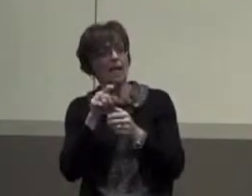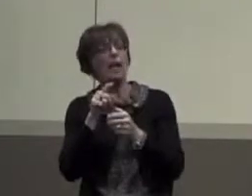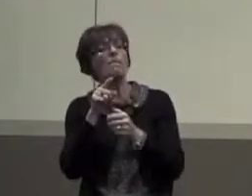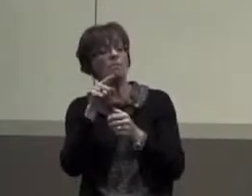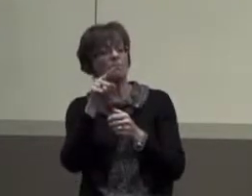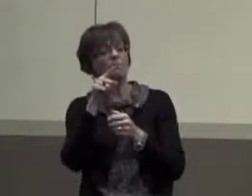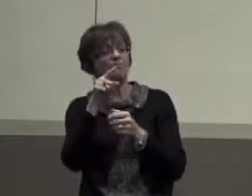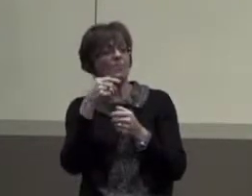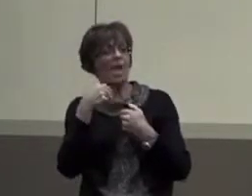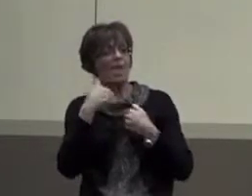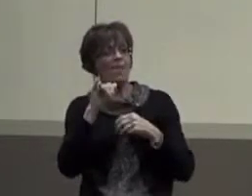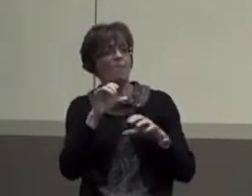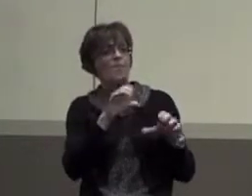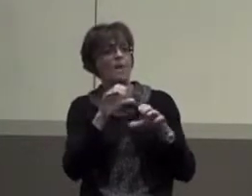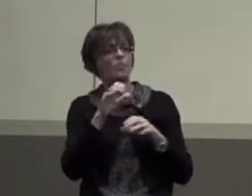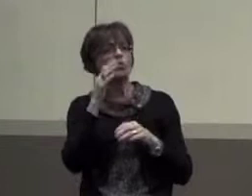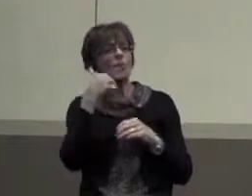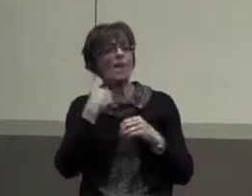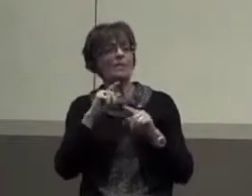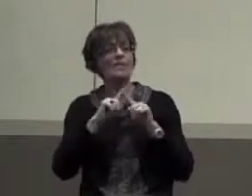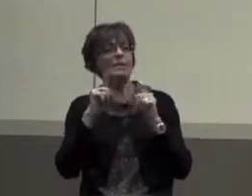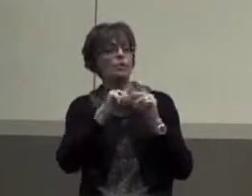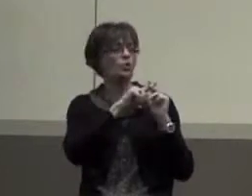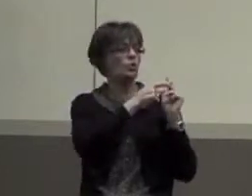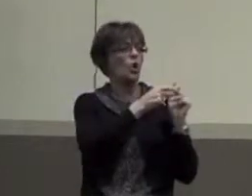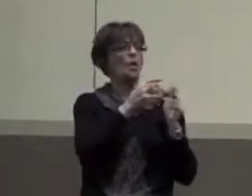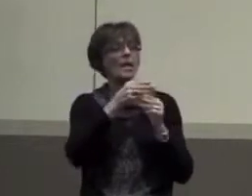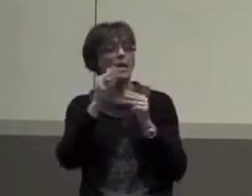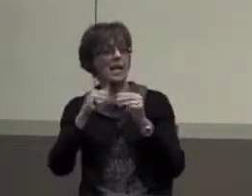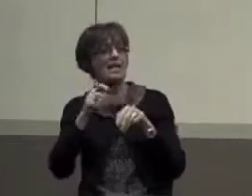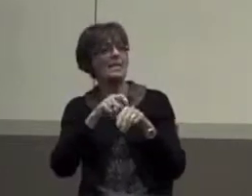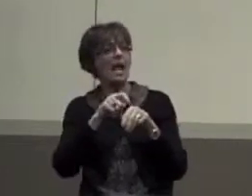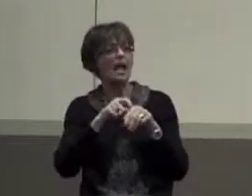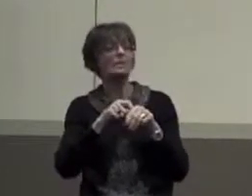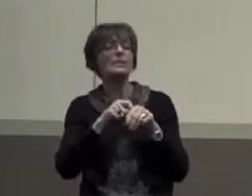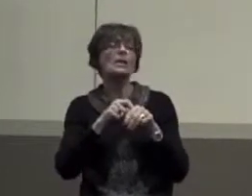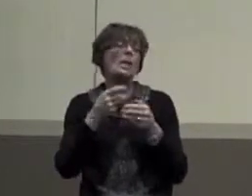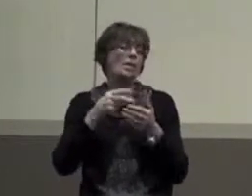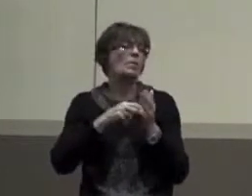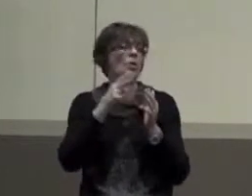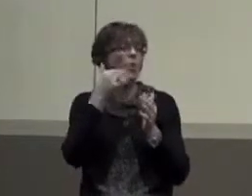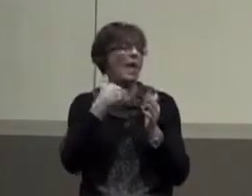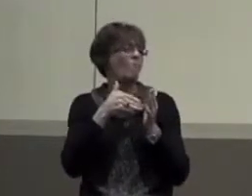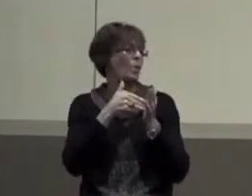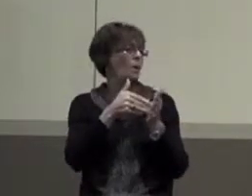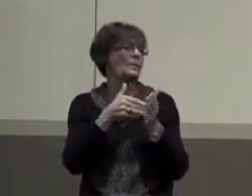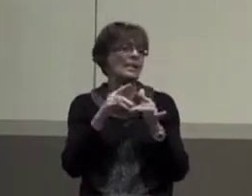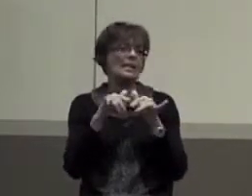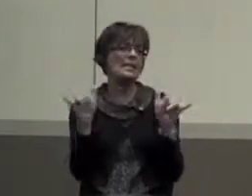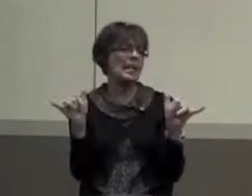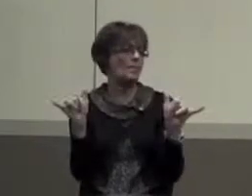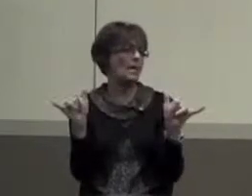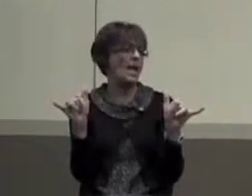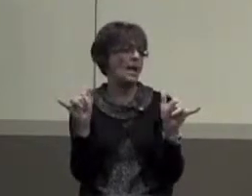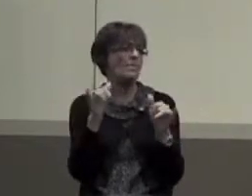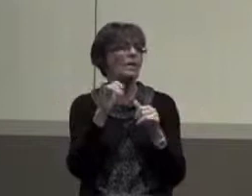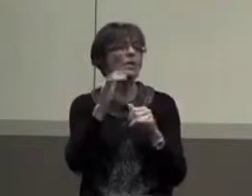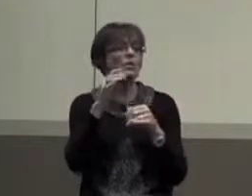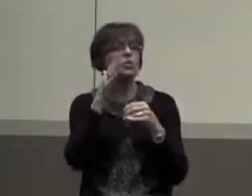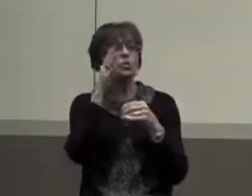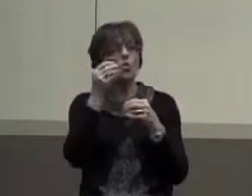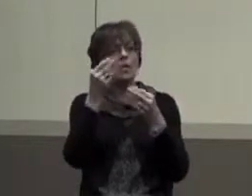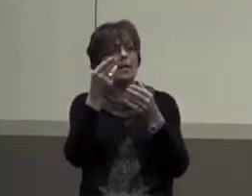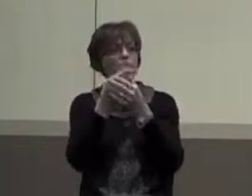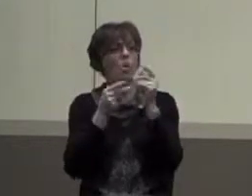have different start and end times, so you'll have a frequency at the same time. So that will give you both that you can